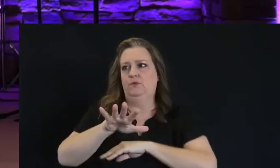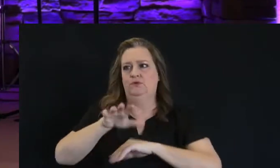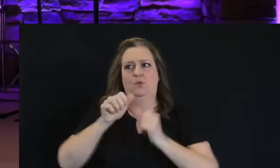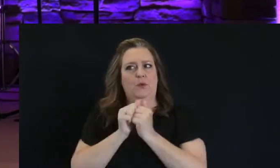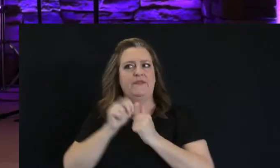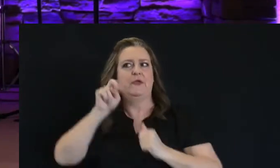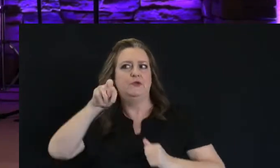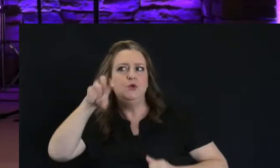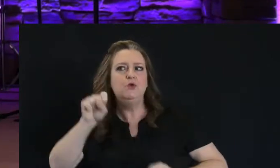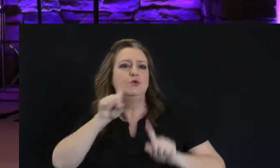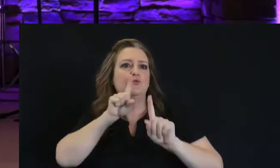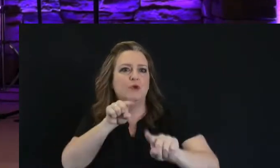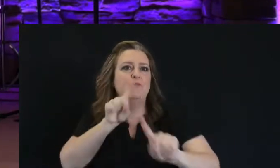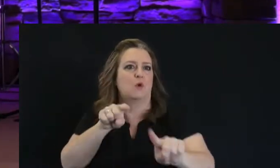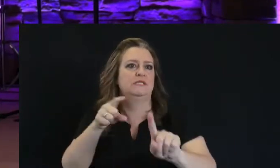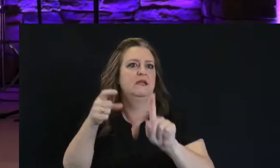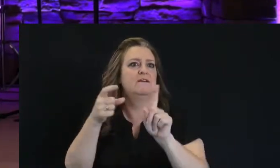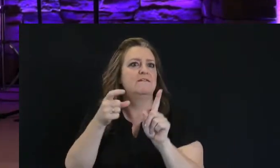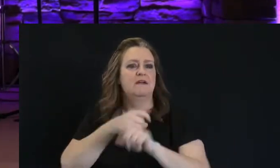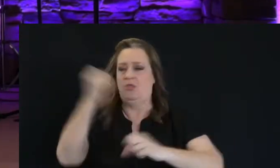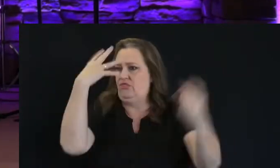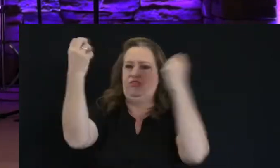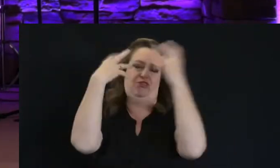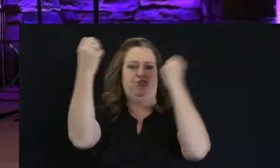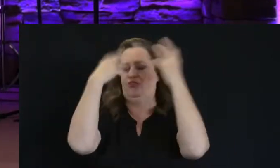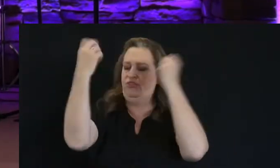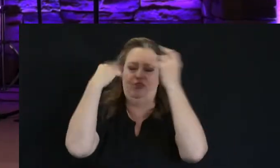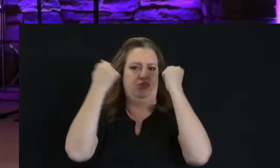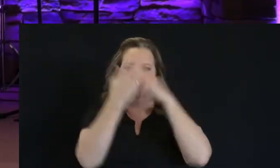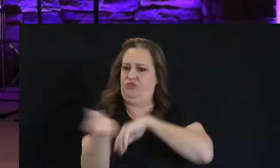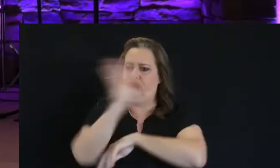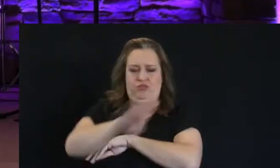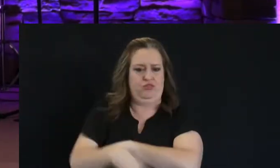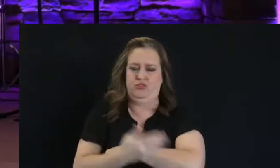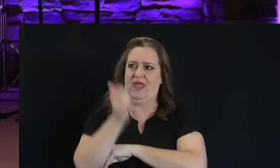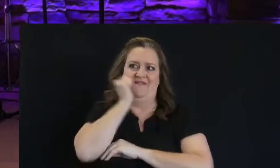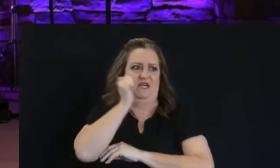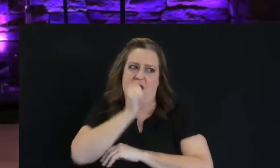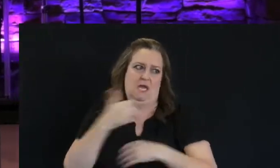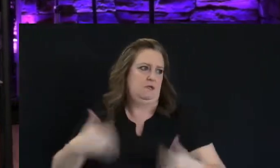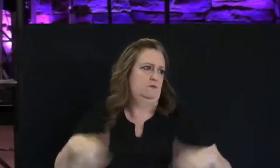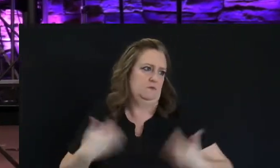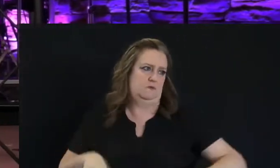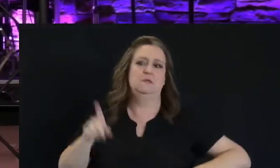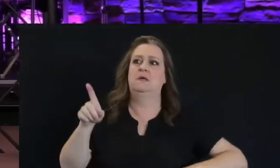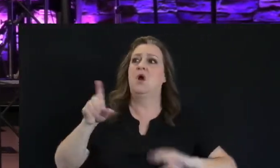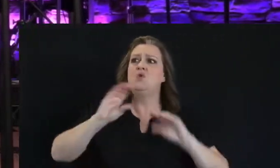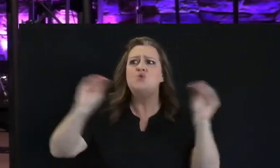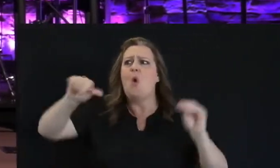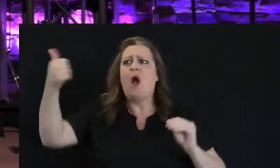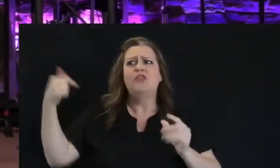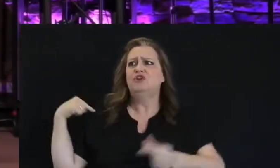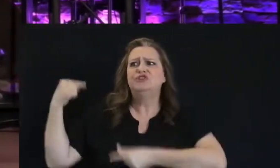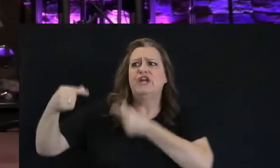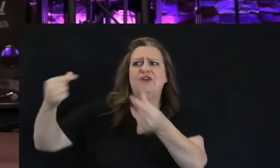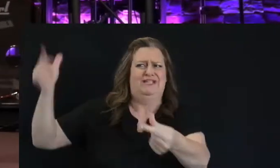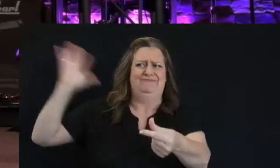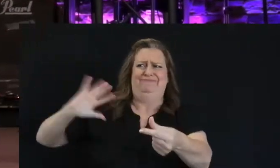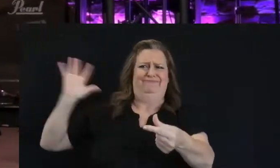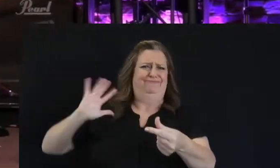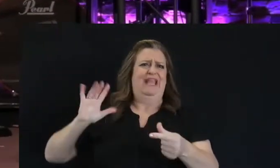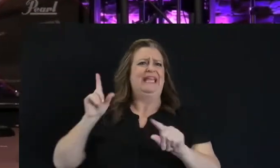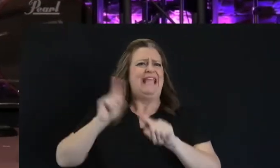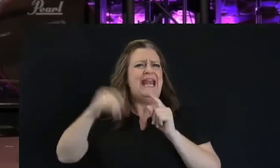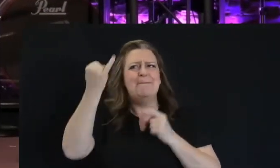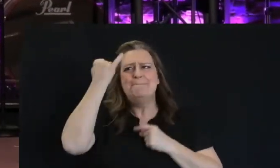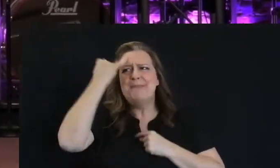with news reports that are literally coming at us 24 hours a day, 7 days a week. There's no other generation that could even perceive of the